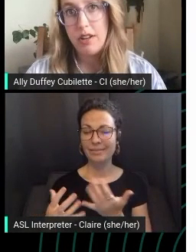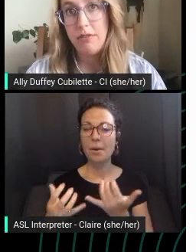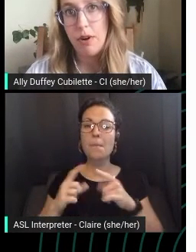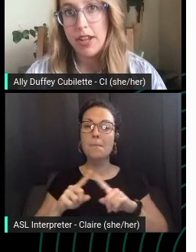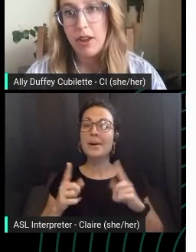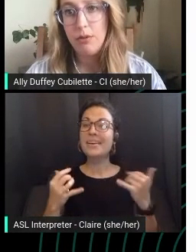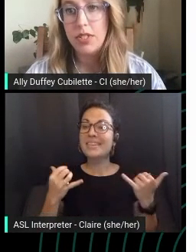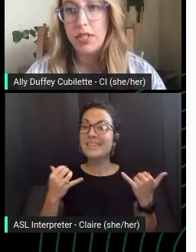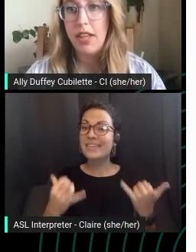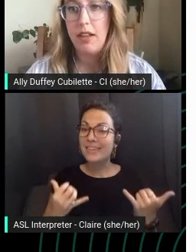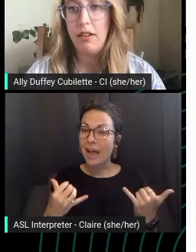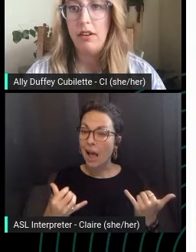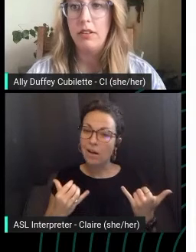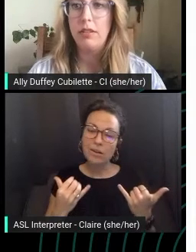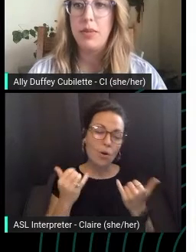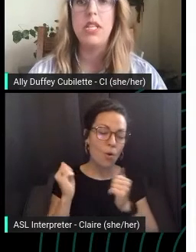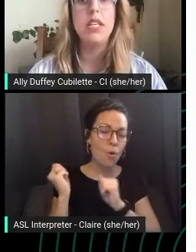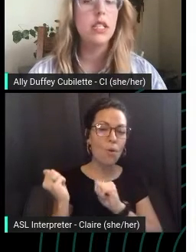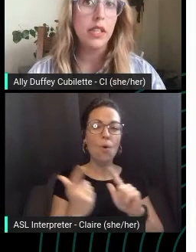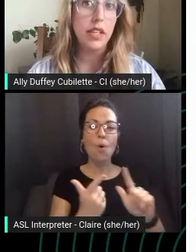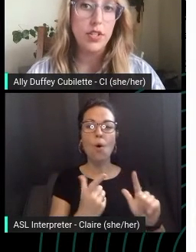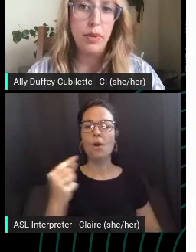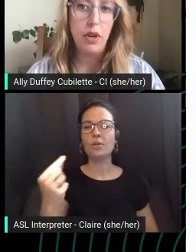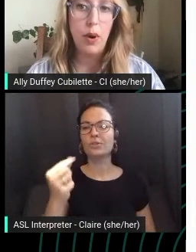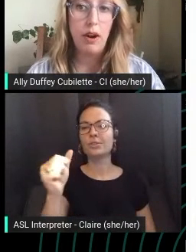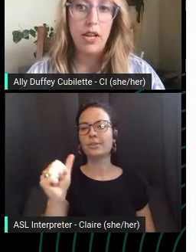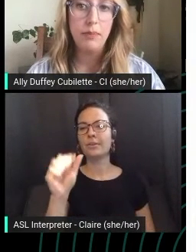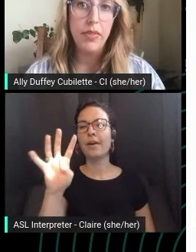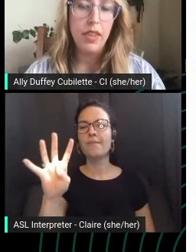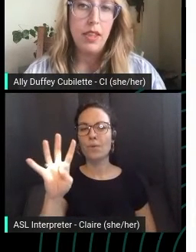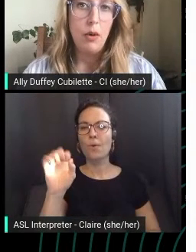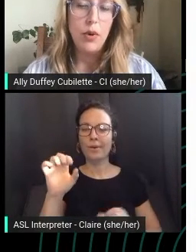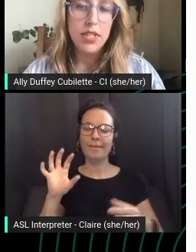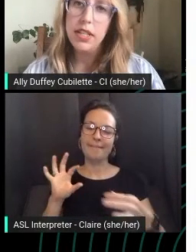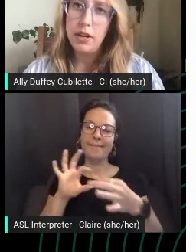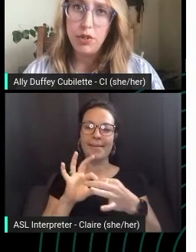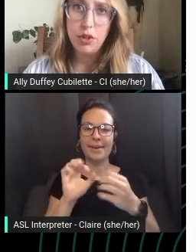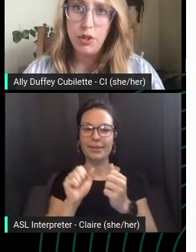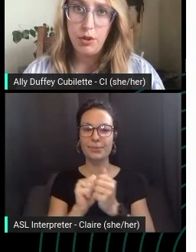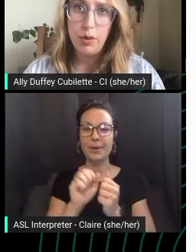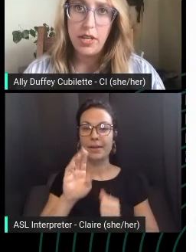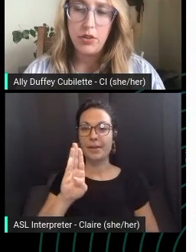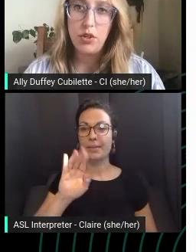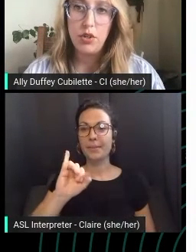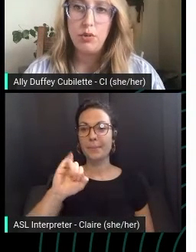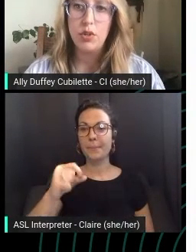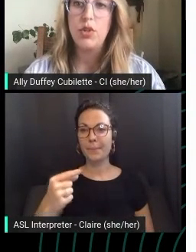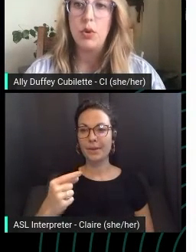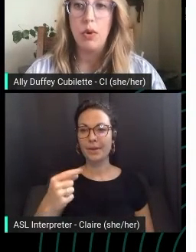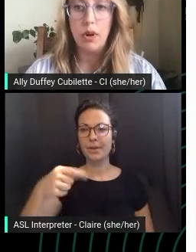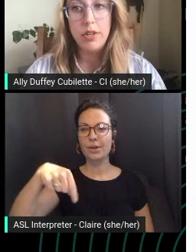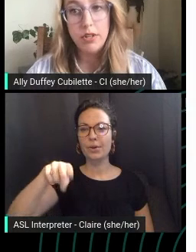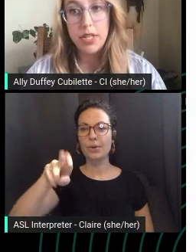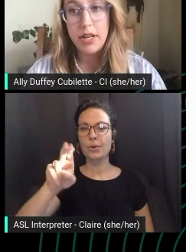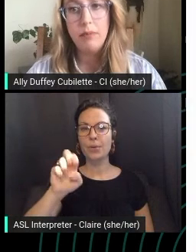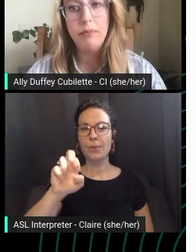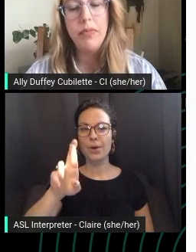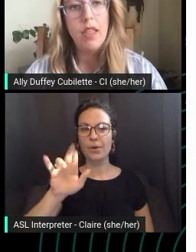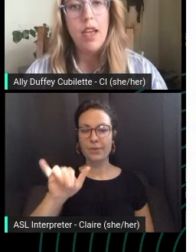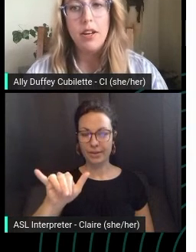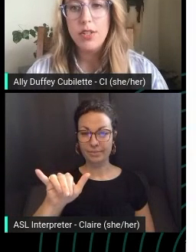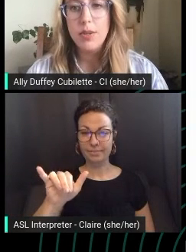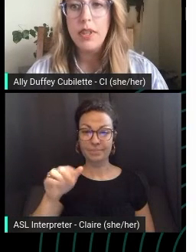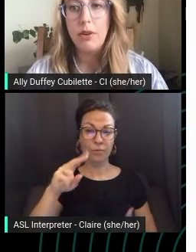any GA4 account can be easily linked to BigQuery. What this allows you to do is to store your